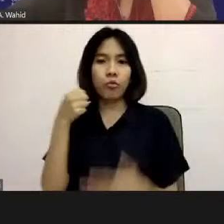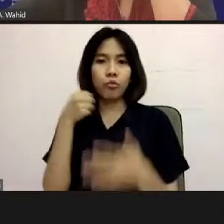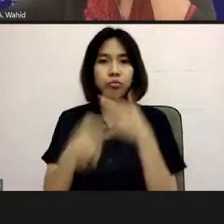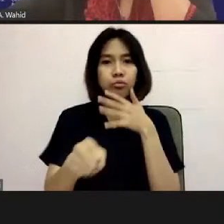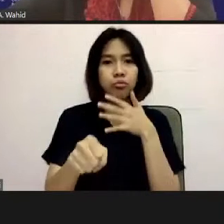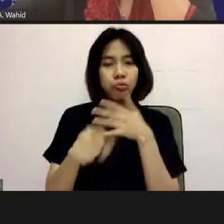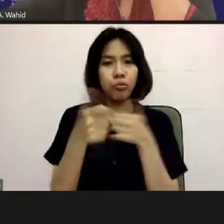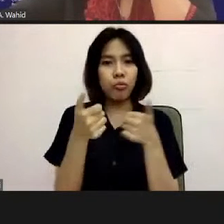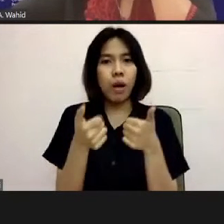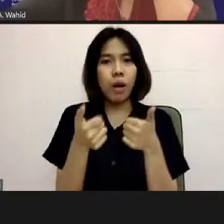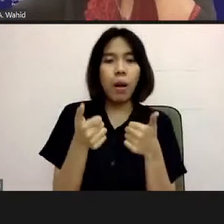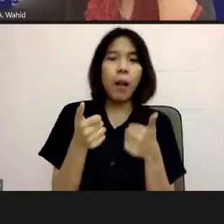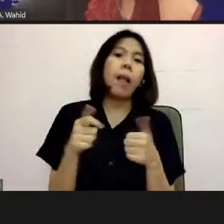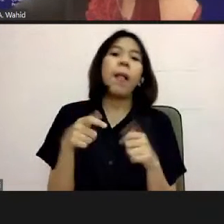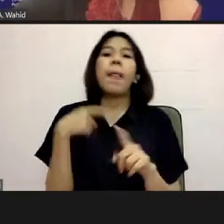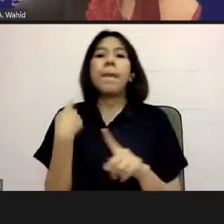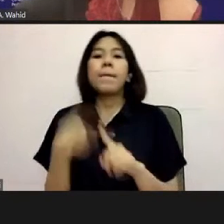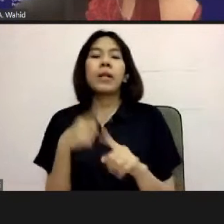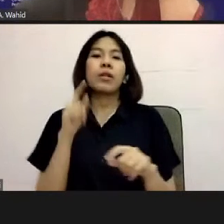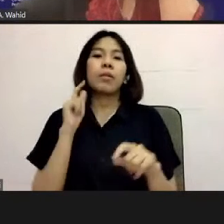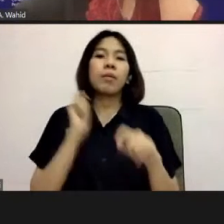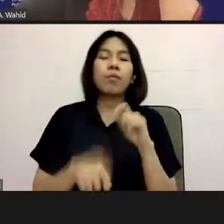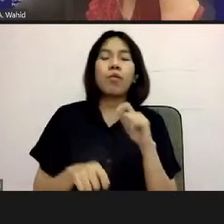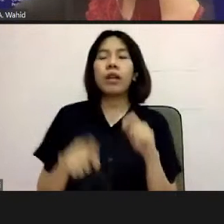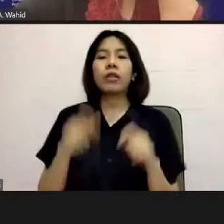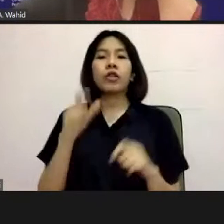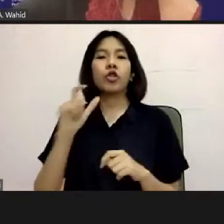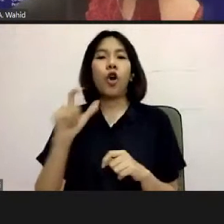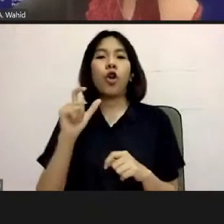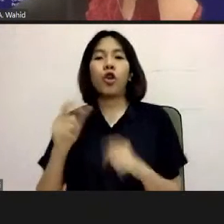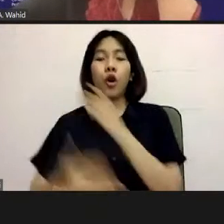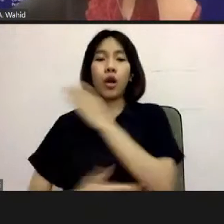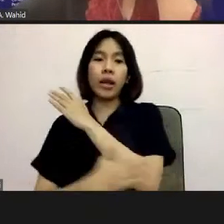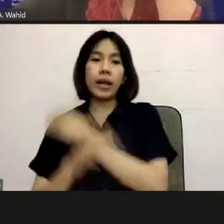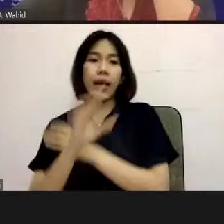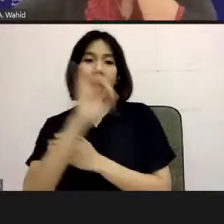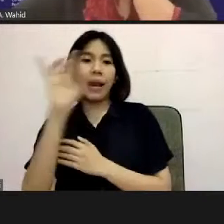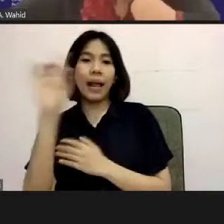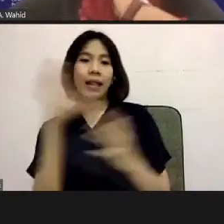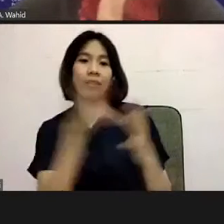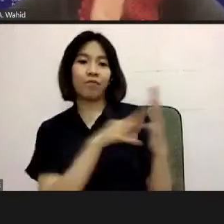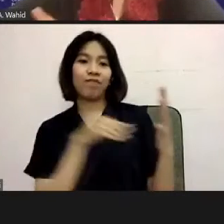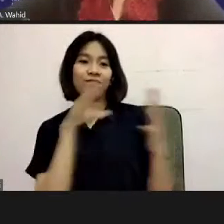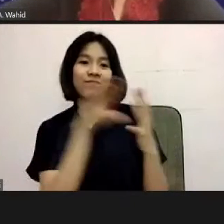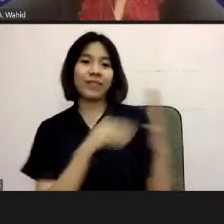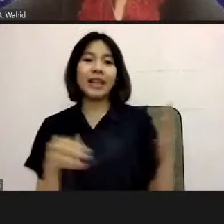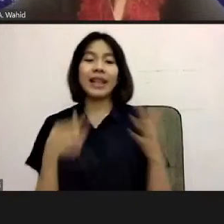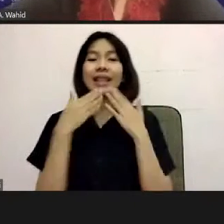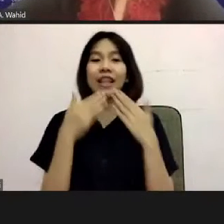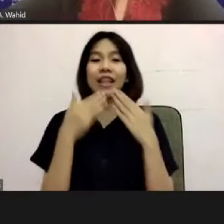restrict civil society in their countries. And thanks again for the invitation.